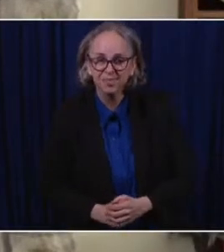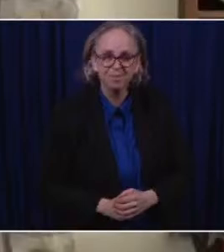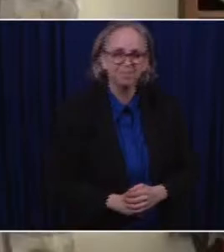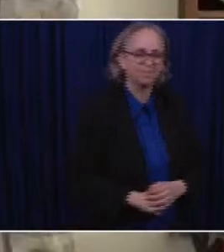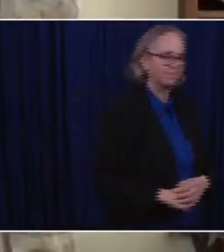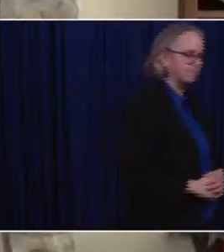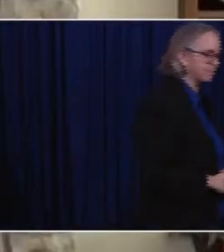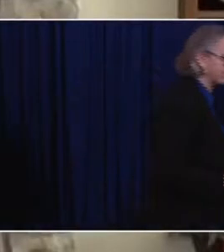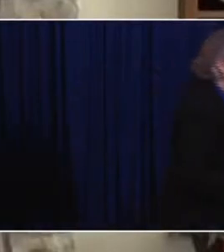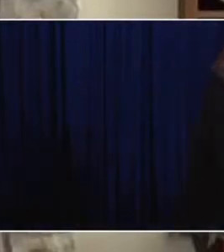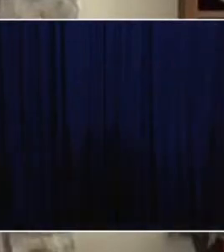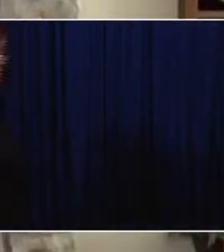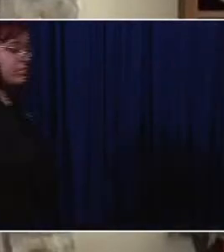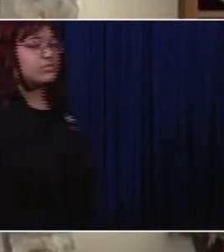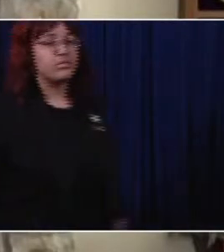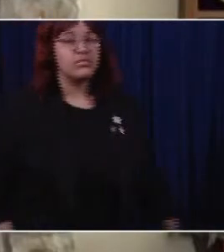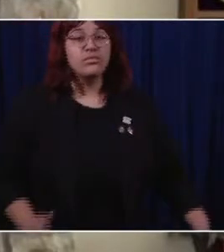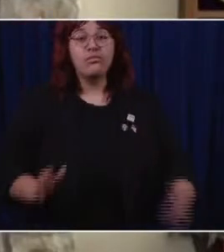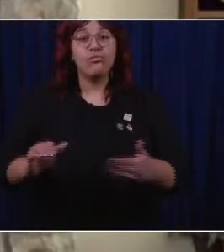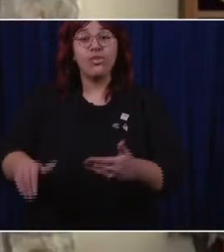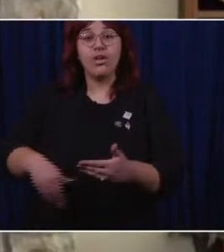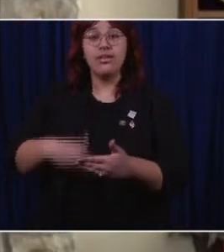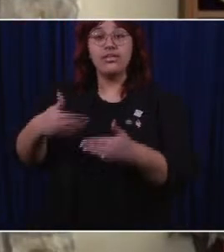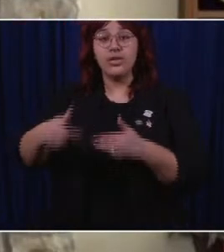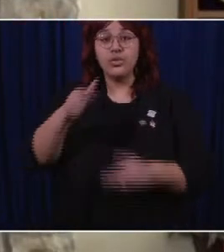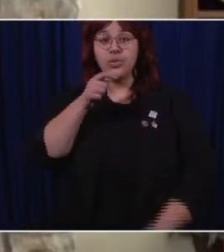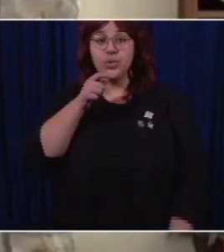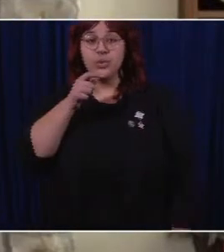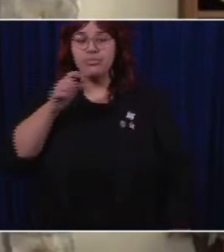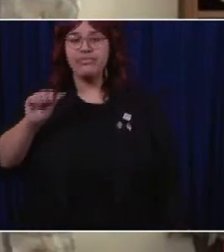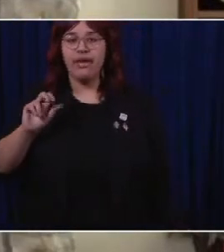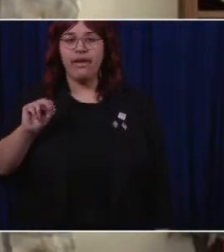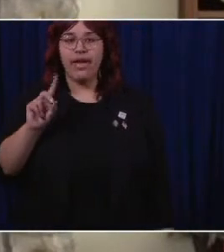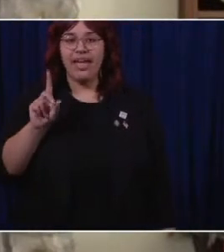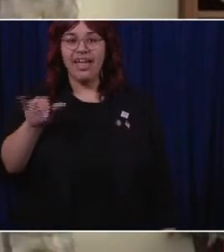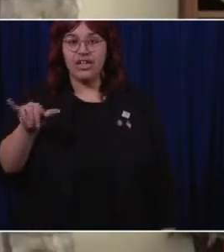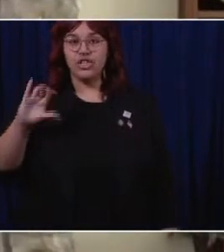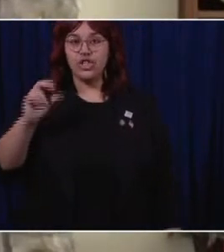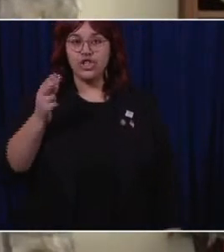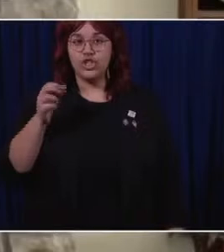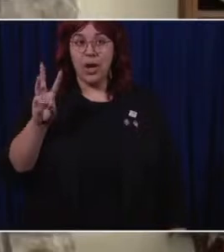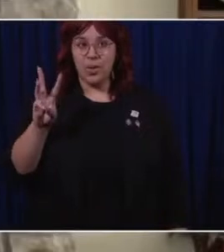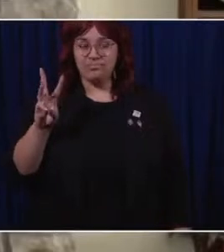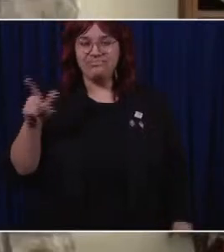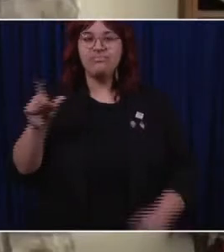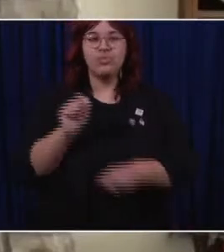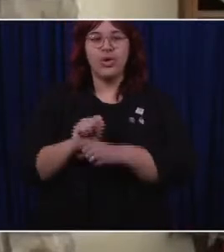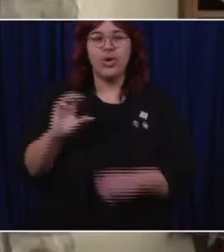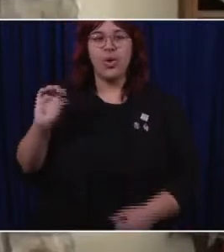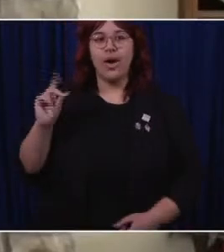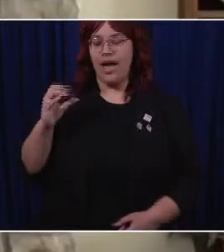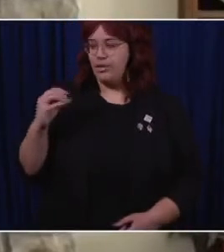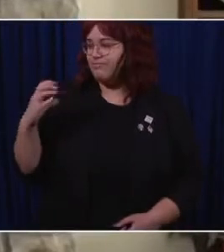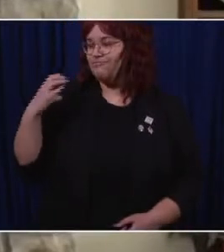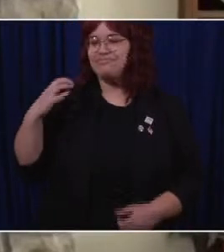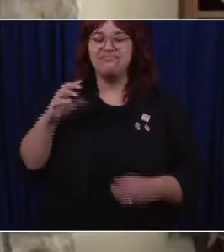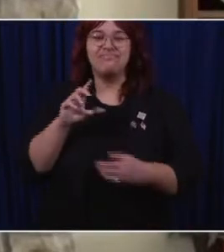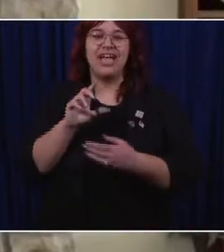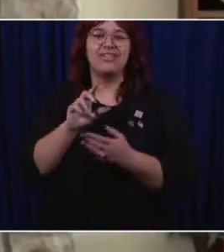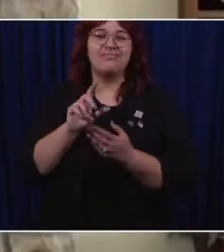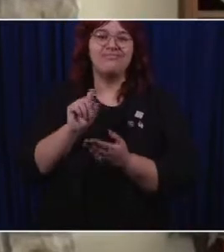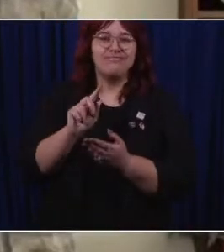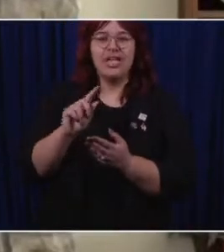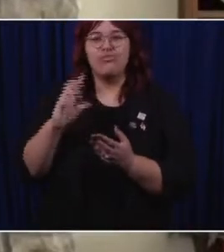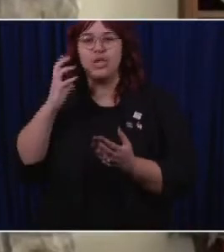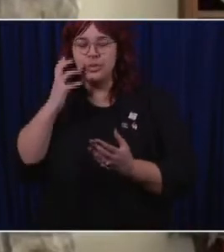Next question is from Andy Chow at Ohio Public Radio and Television. Andy. Governor, I wanted to ask you about